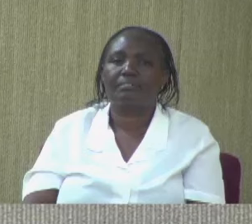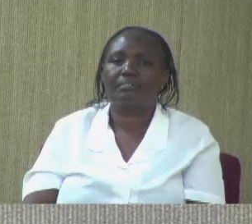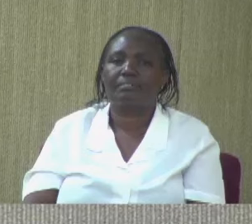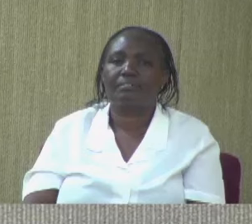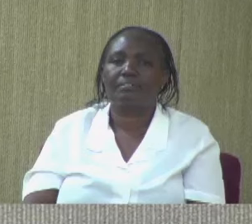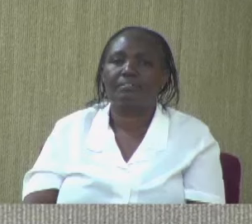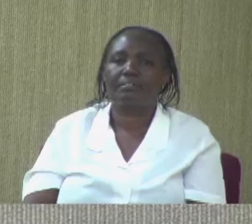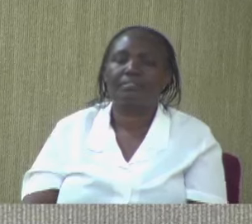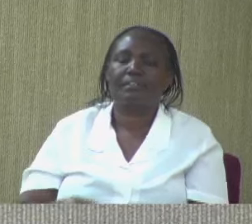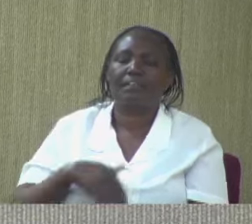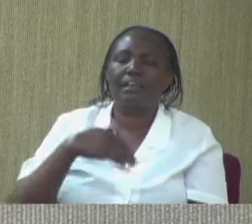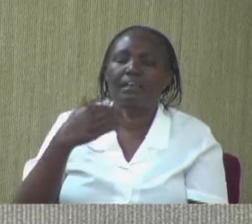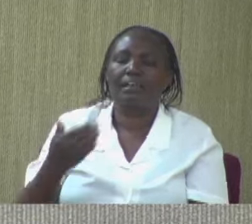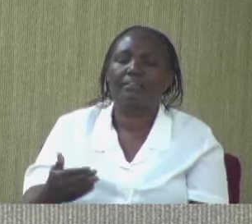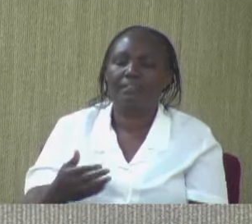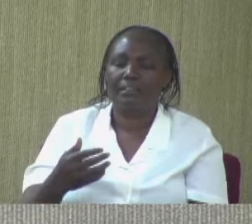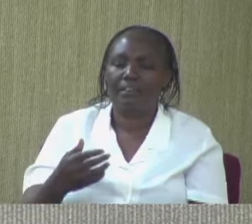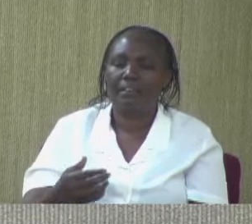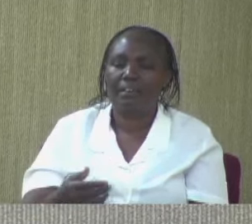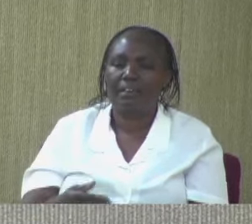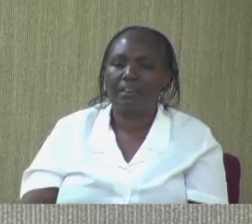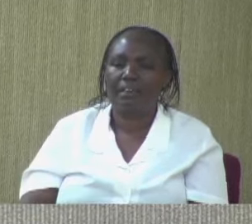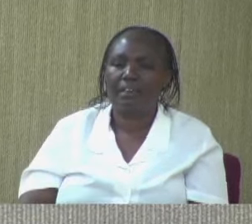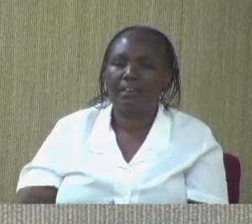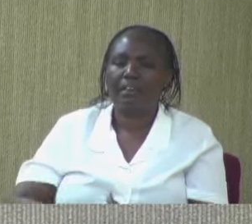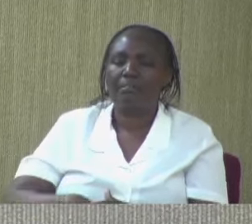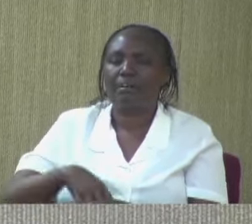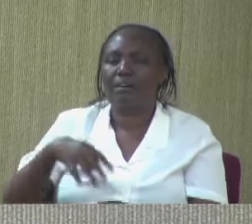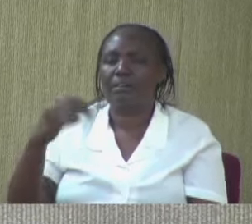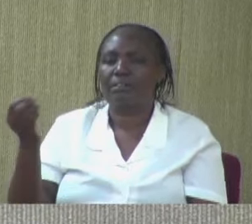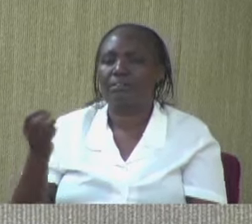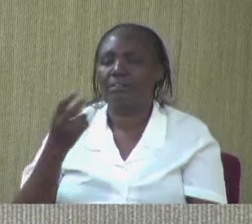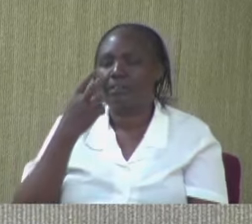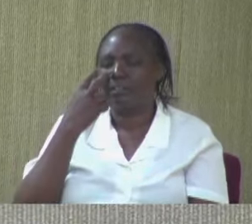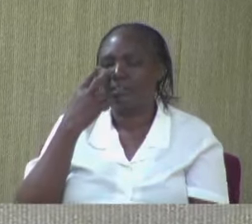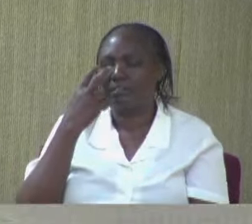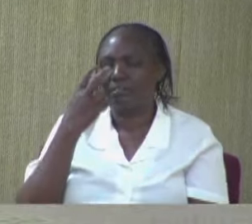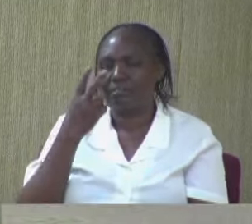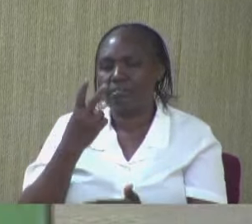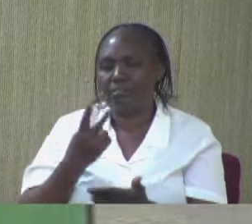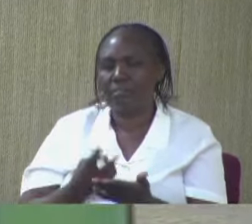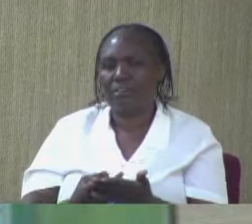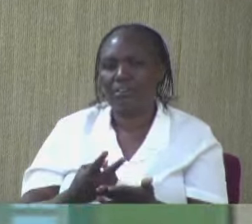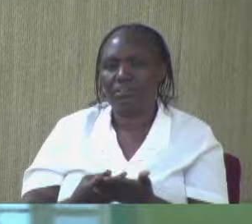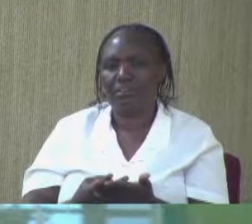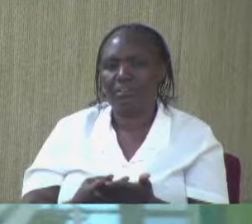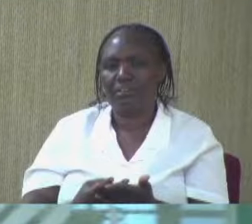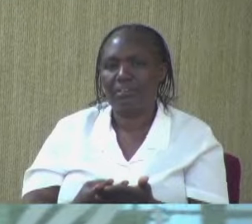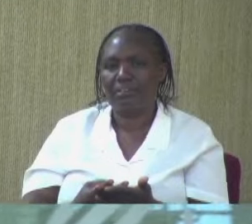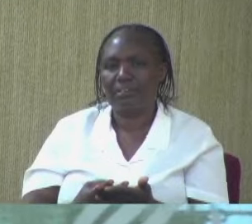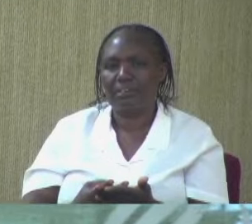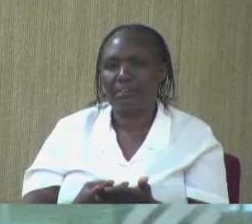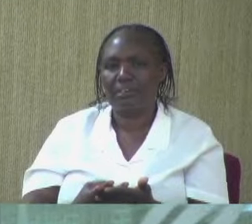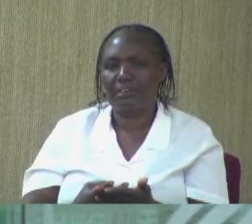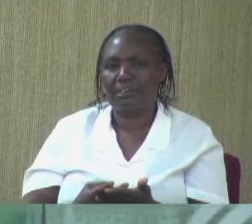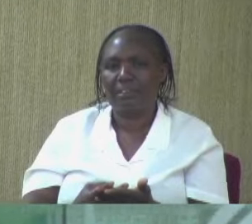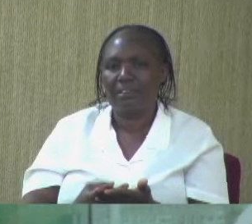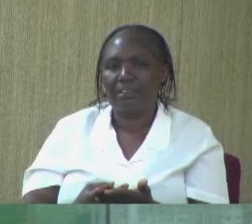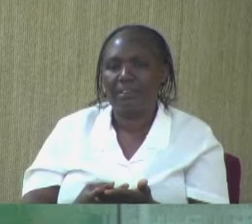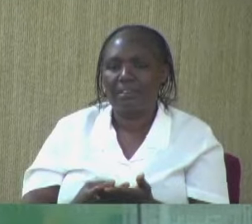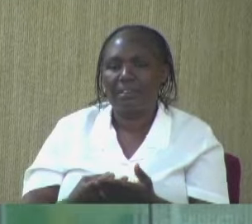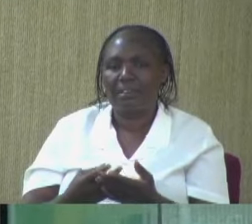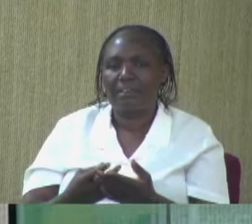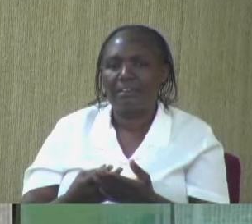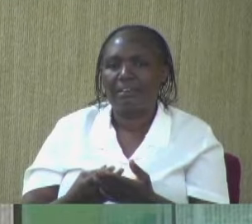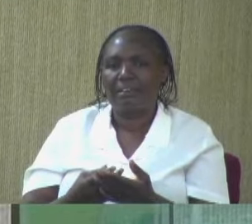"After I came out of vision, the afflicted," here the context, "they had attended a funeral." Many people